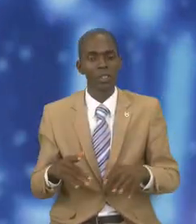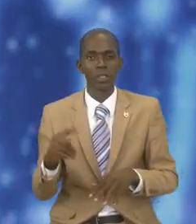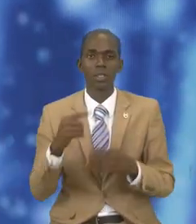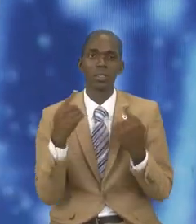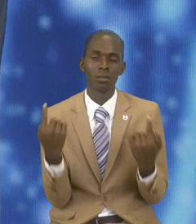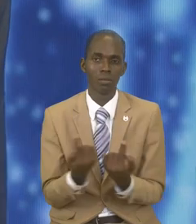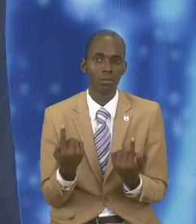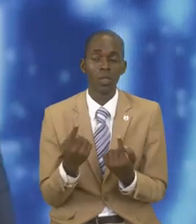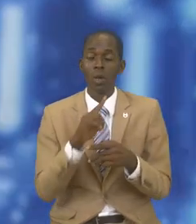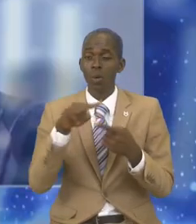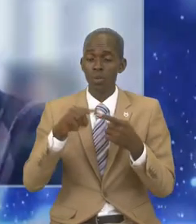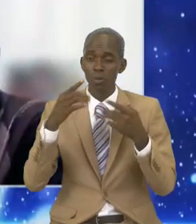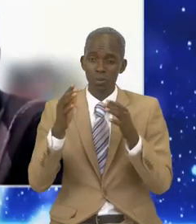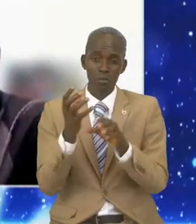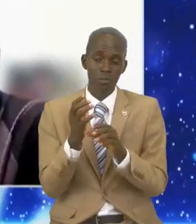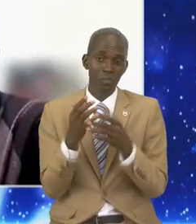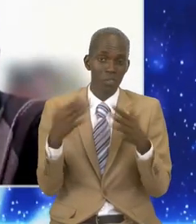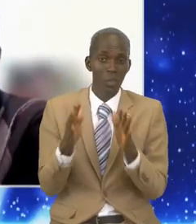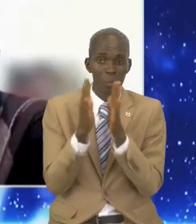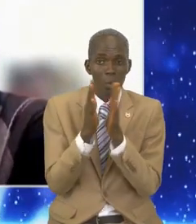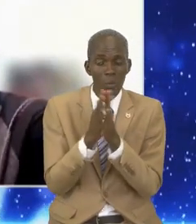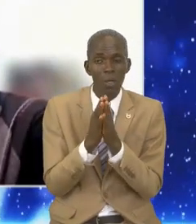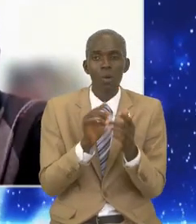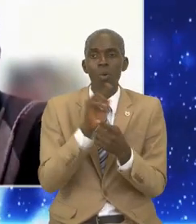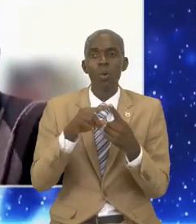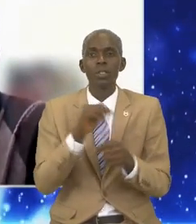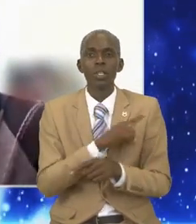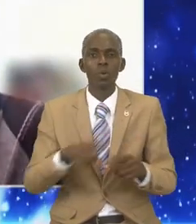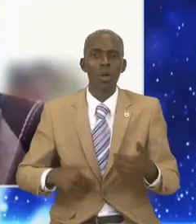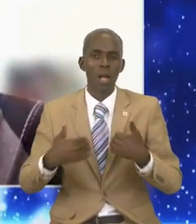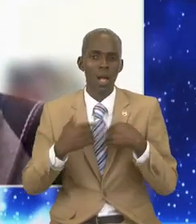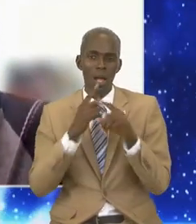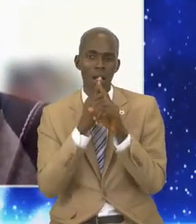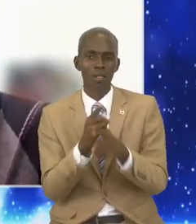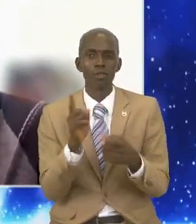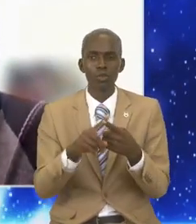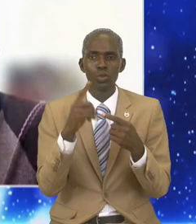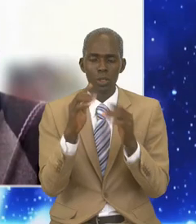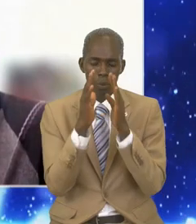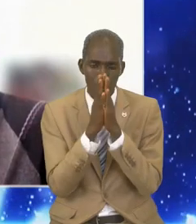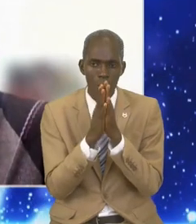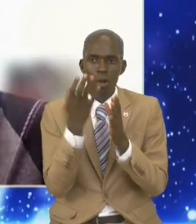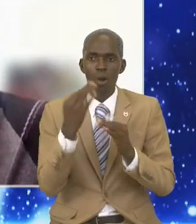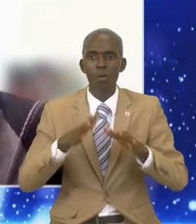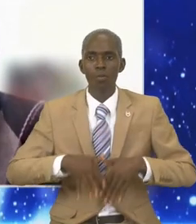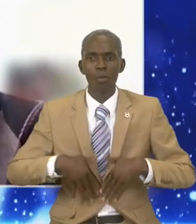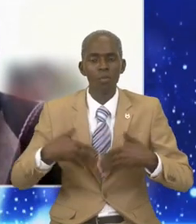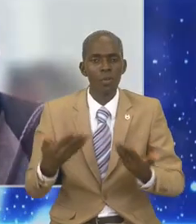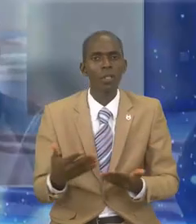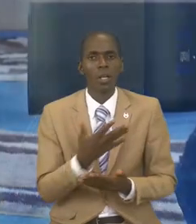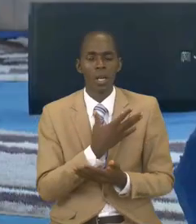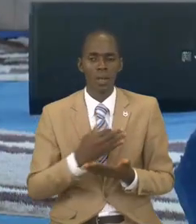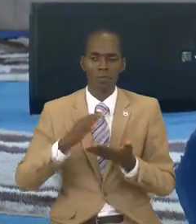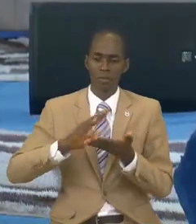finish transgression. When the Lord has responded to the prayer of confession and forsaking